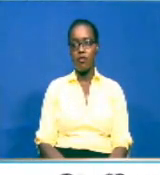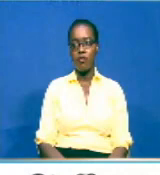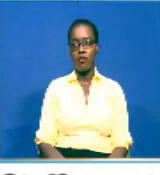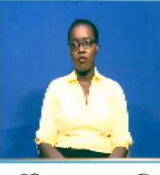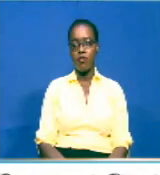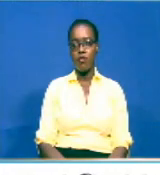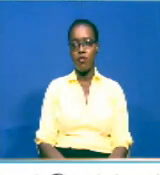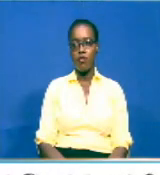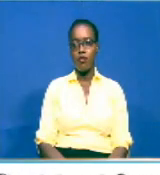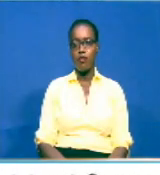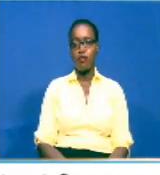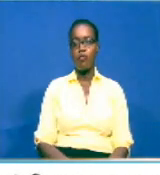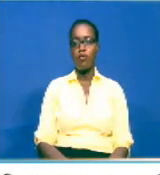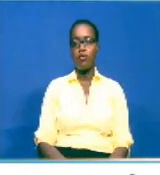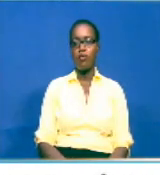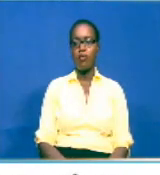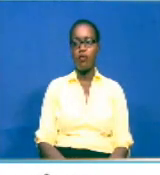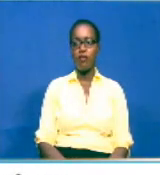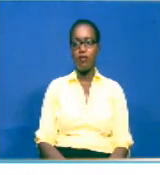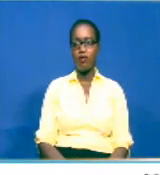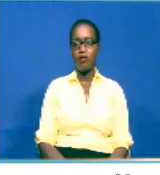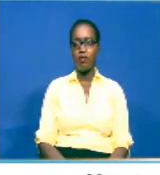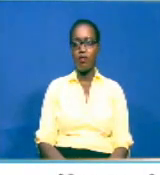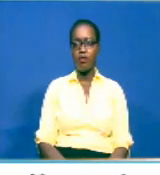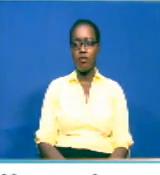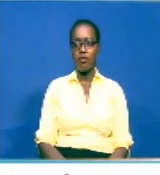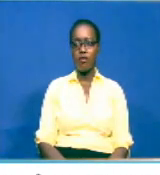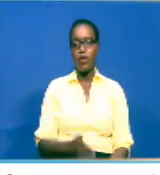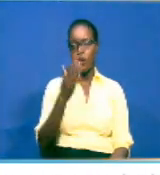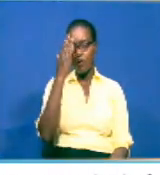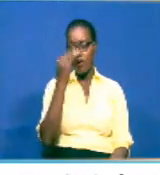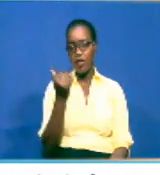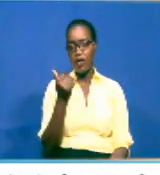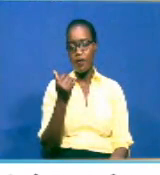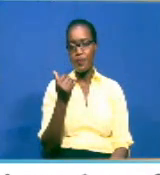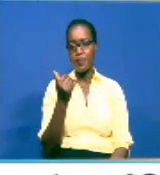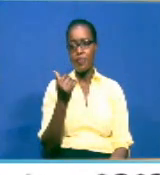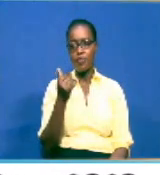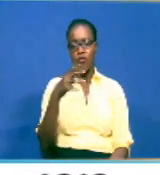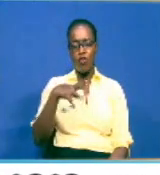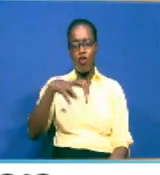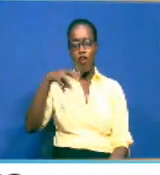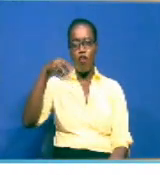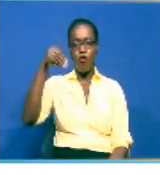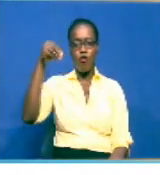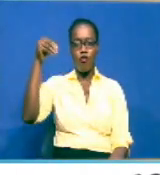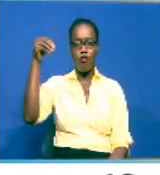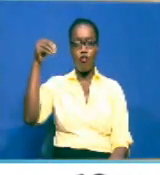After you have put it off, why are you putting it off? As I said, there are chemicals, and there are also